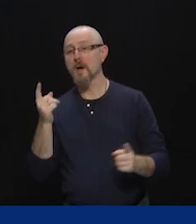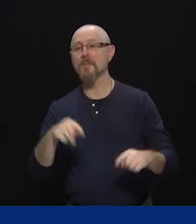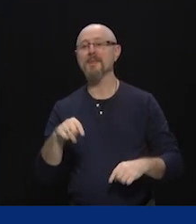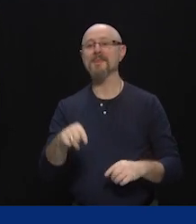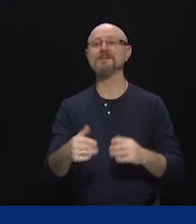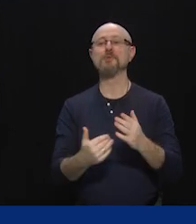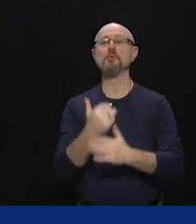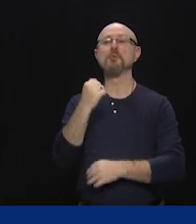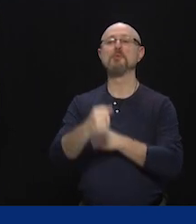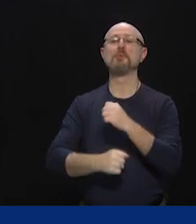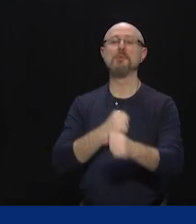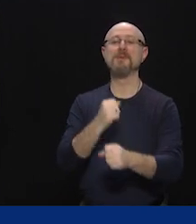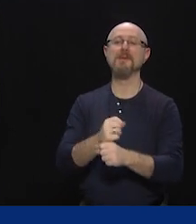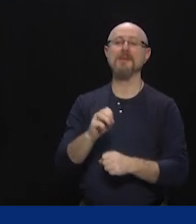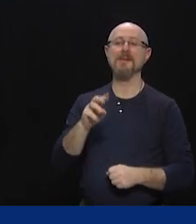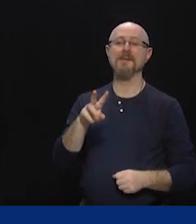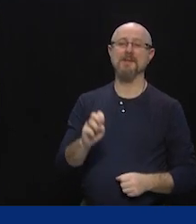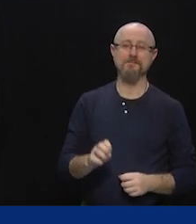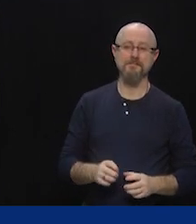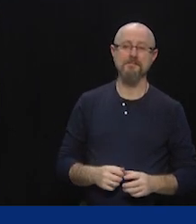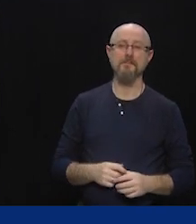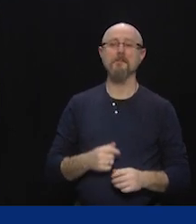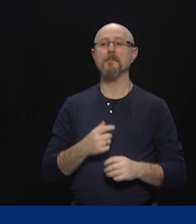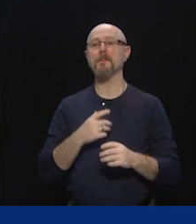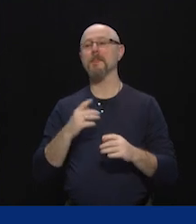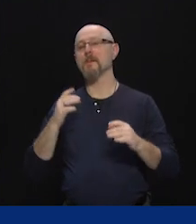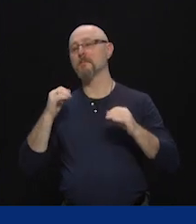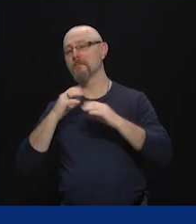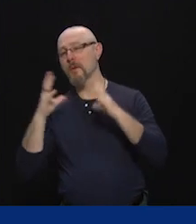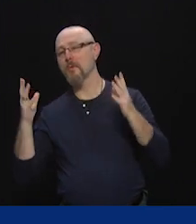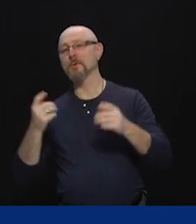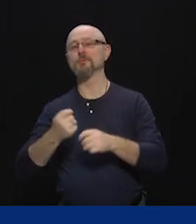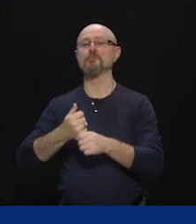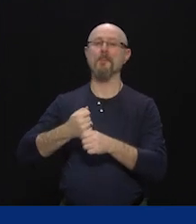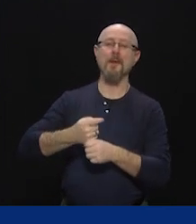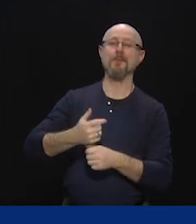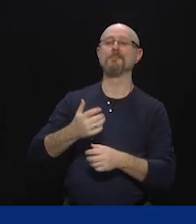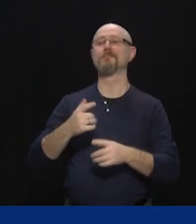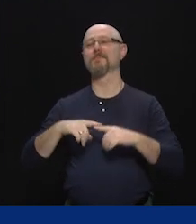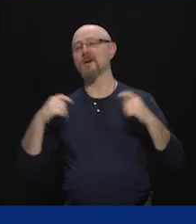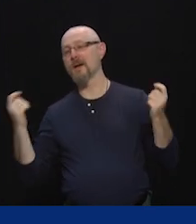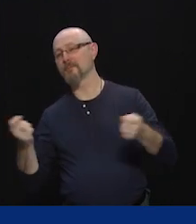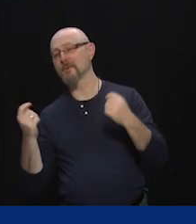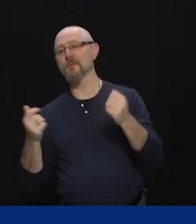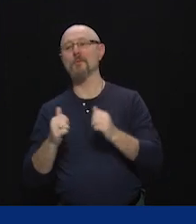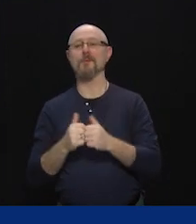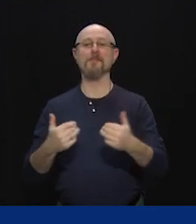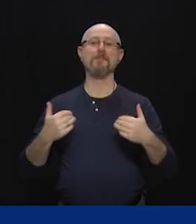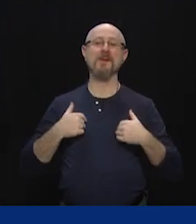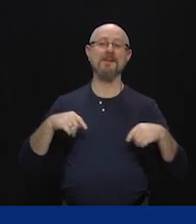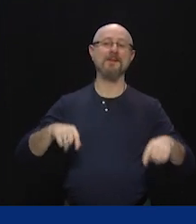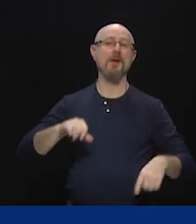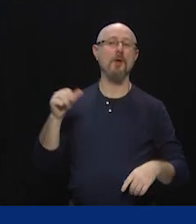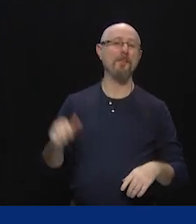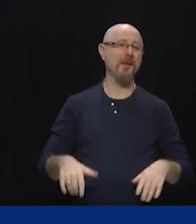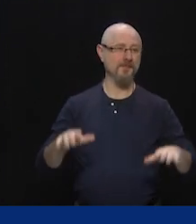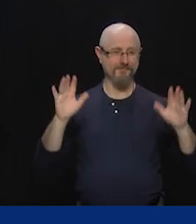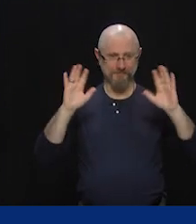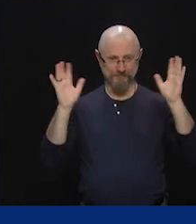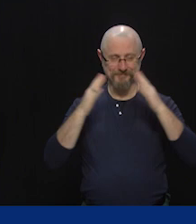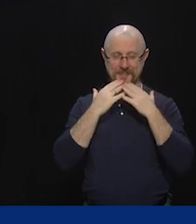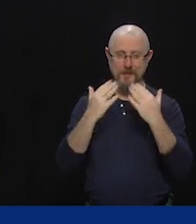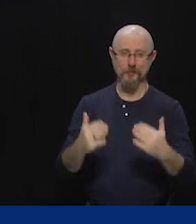your balloons and champagne and confetti, whatever you like to celebrate here with me in Albany. Thank you very much. Appreciate it.